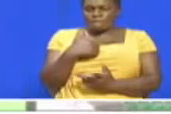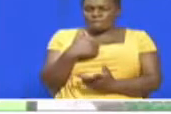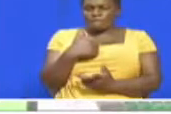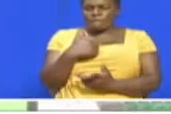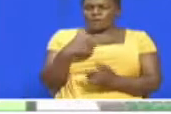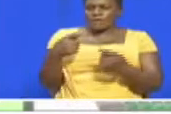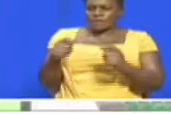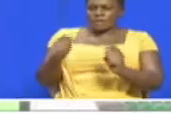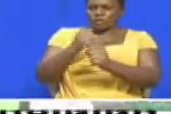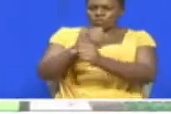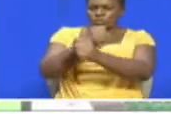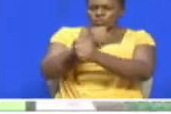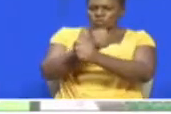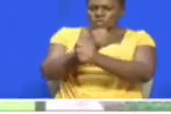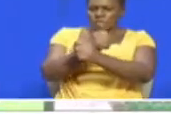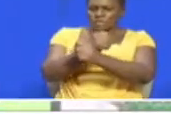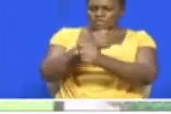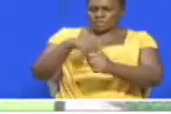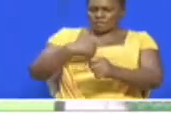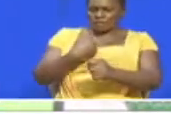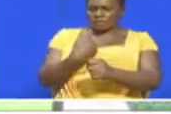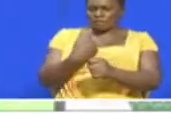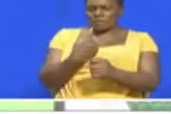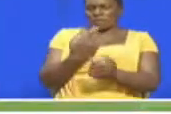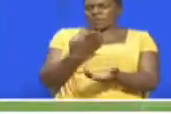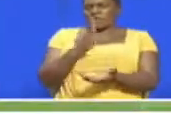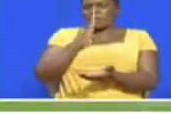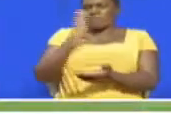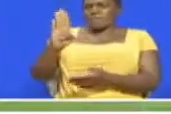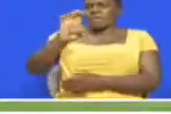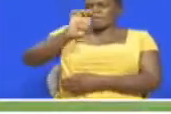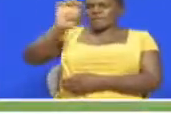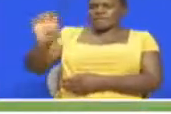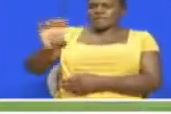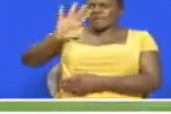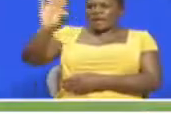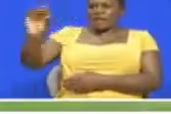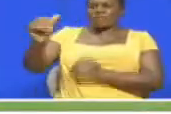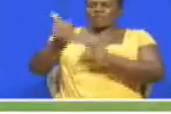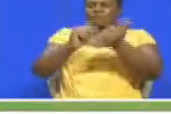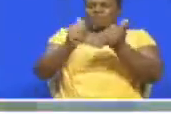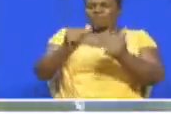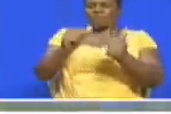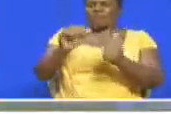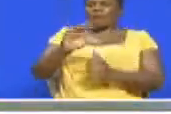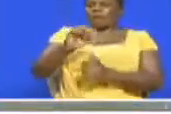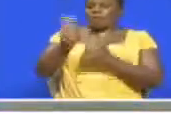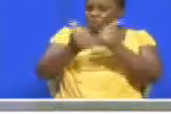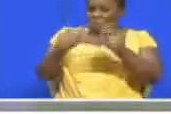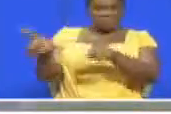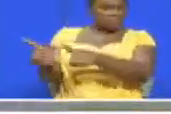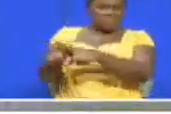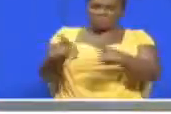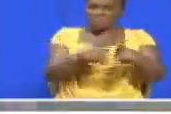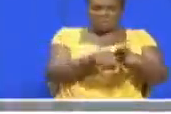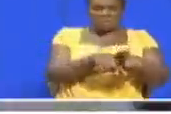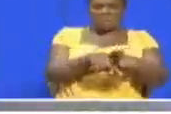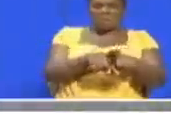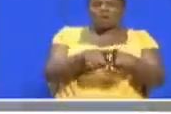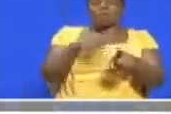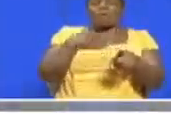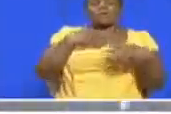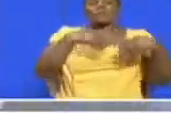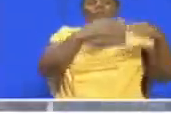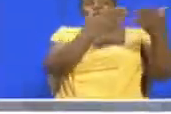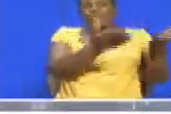pride to protect, you know, Trenda Kucheza. It's going to be East African derby, and always a derby is a derby, you know. So we want to go